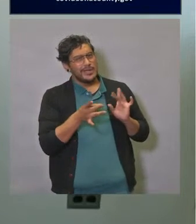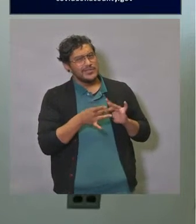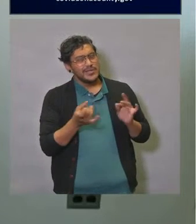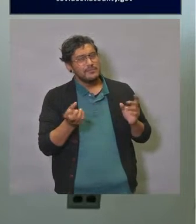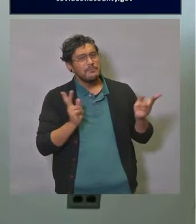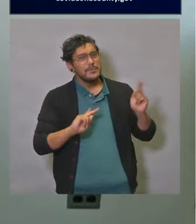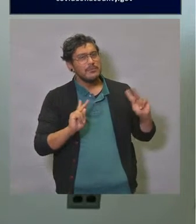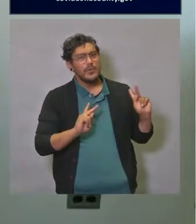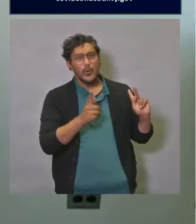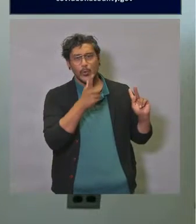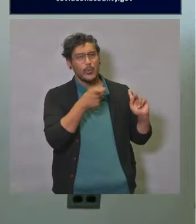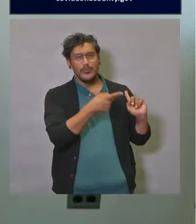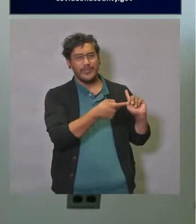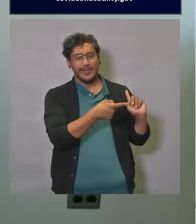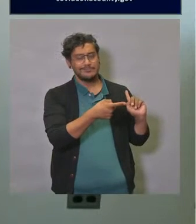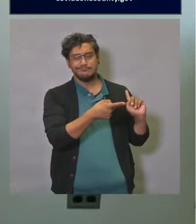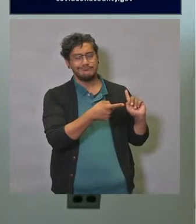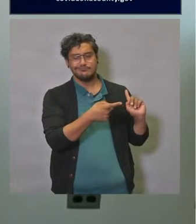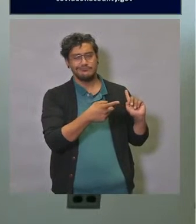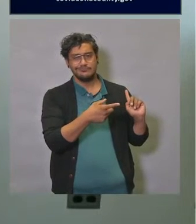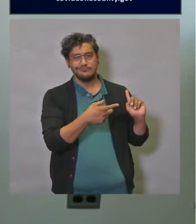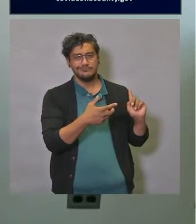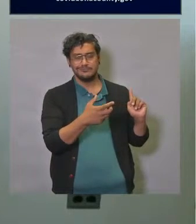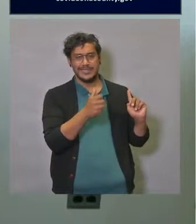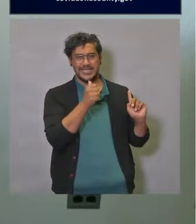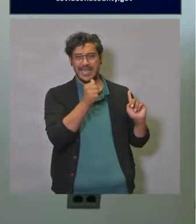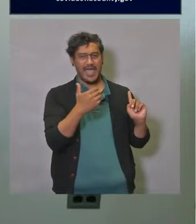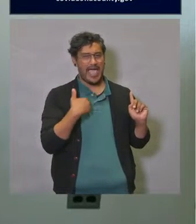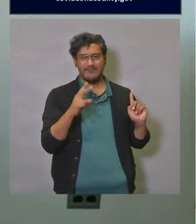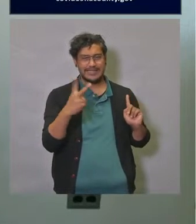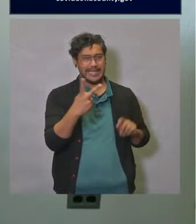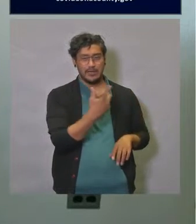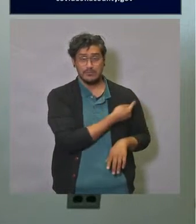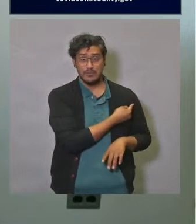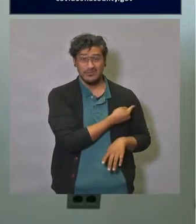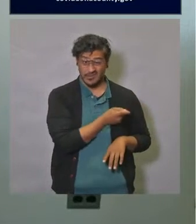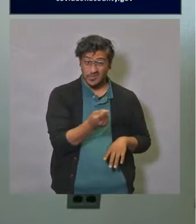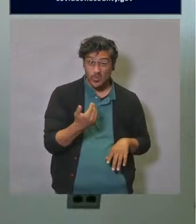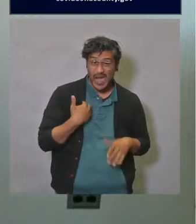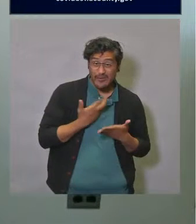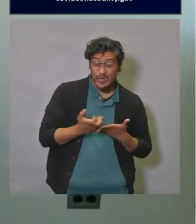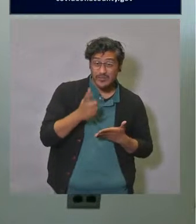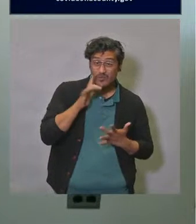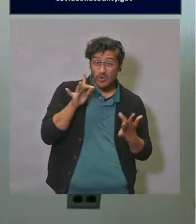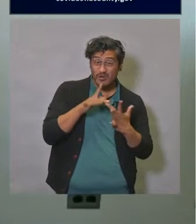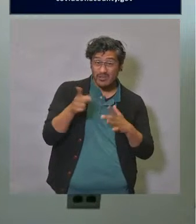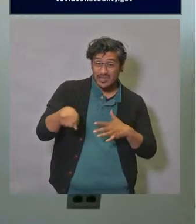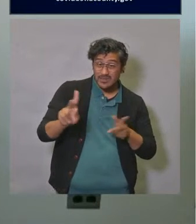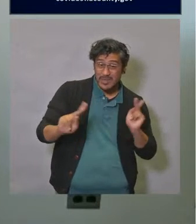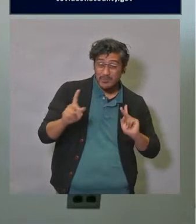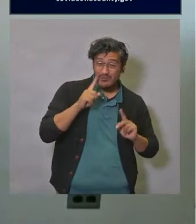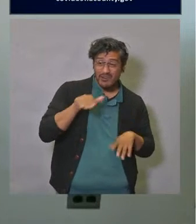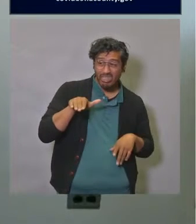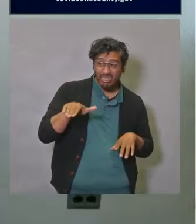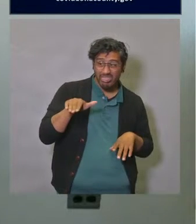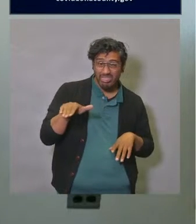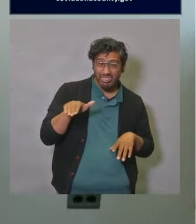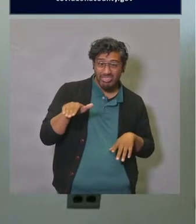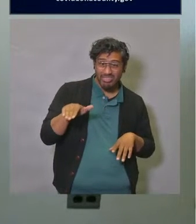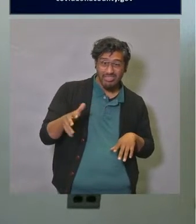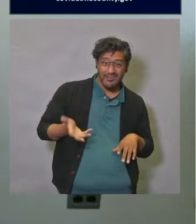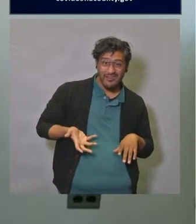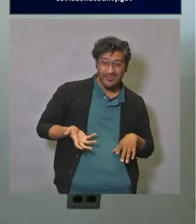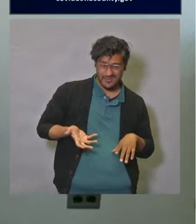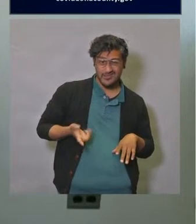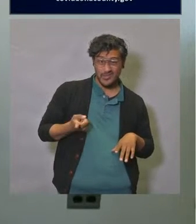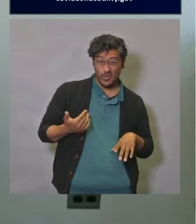people not getting their second doses. Do you have the resources to call these people and nag these people, or apart from these public